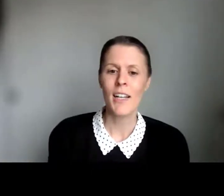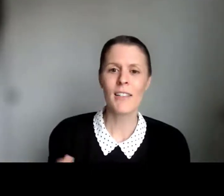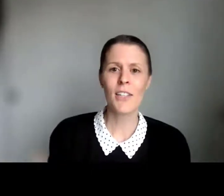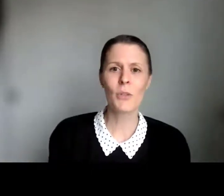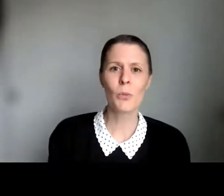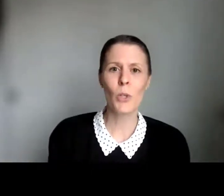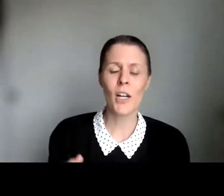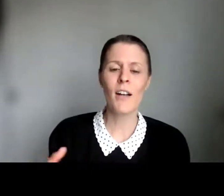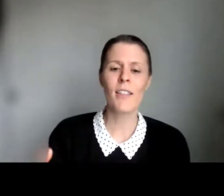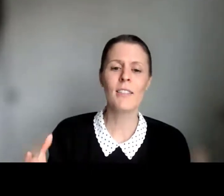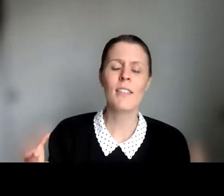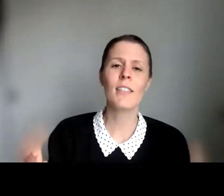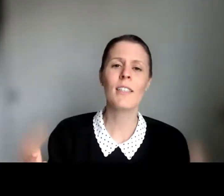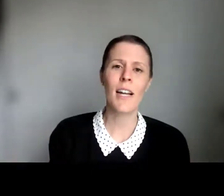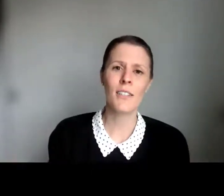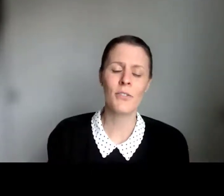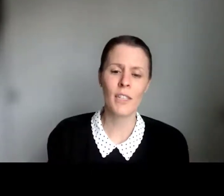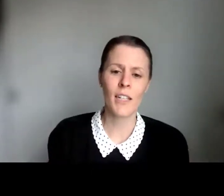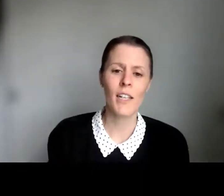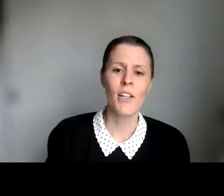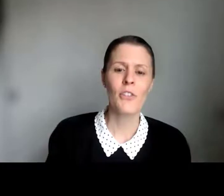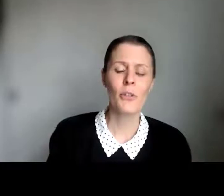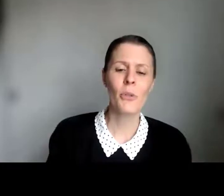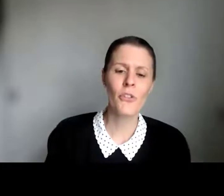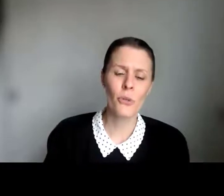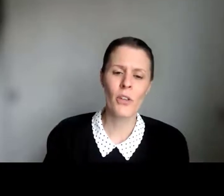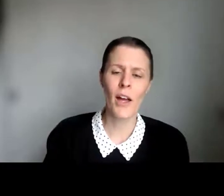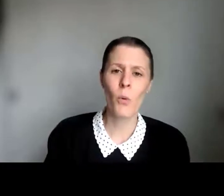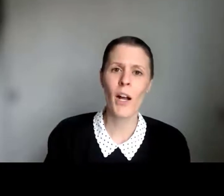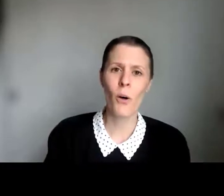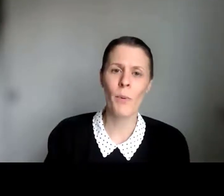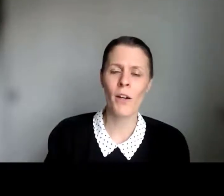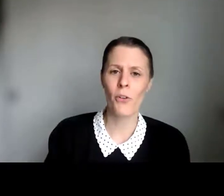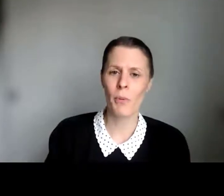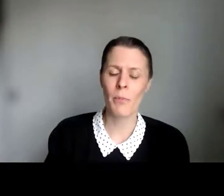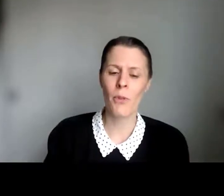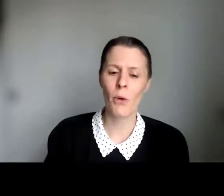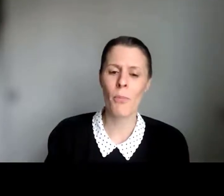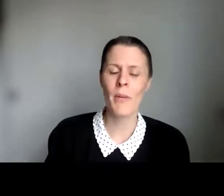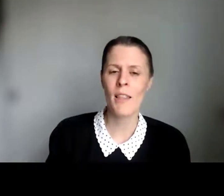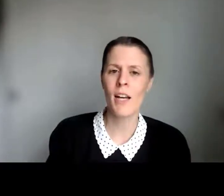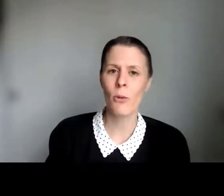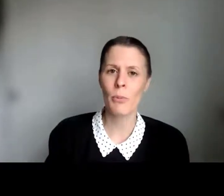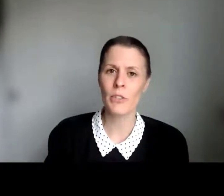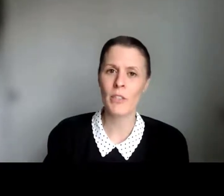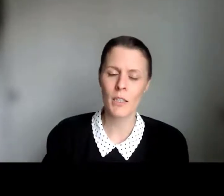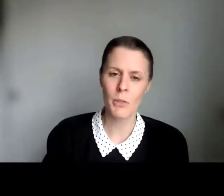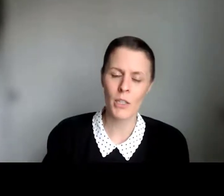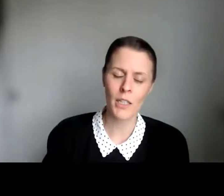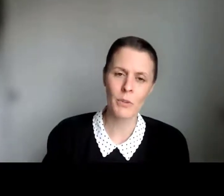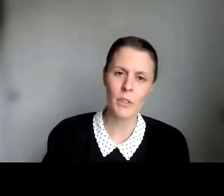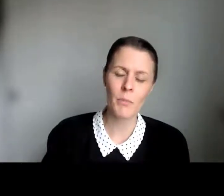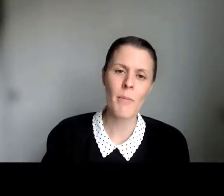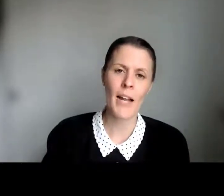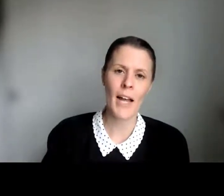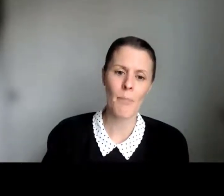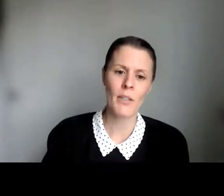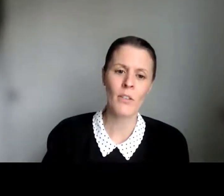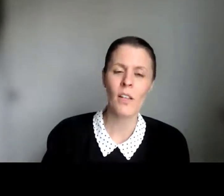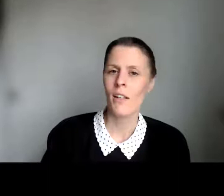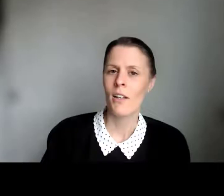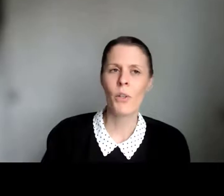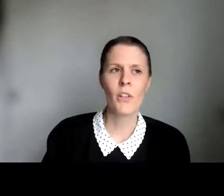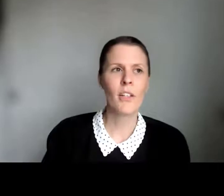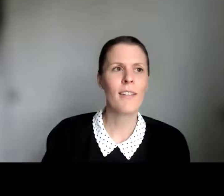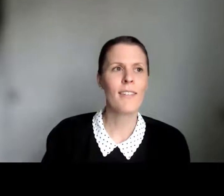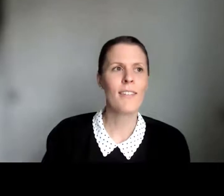collectively. Let's work on this collectively to ensure that we're helping other people, that we're being the helpers in the community. When something bad